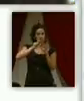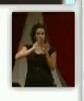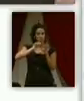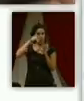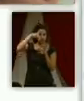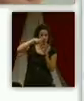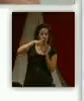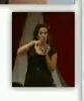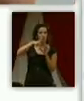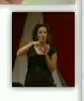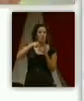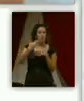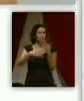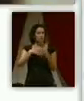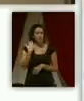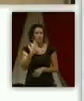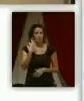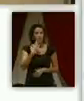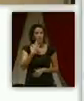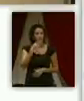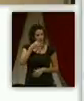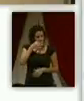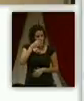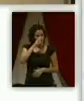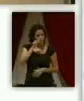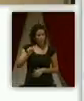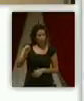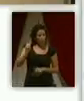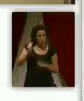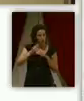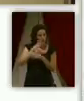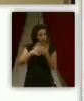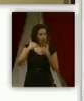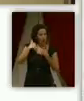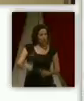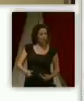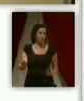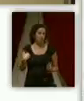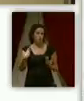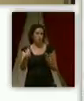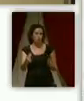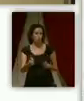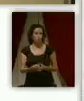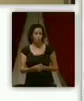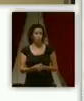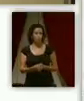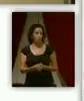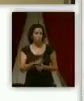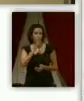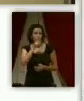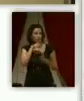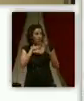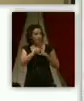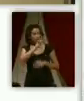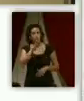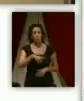here. What the hell is this? Are these Sony developers thinking about physically impaired people?